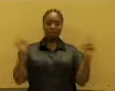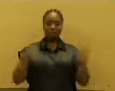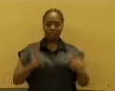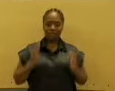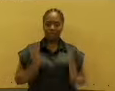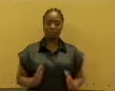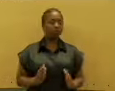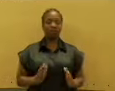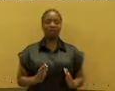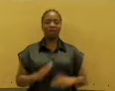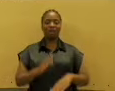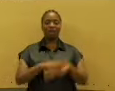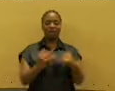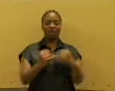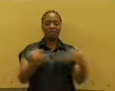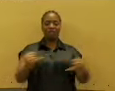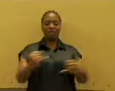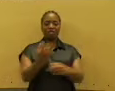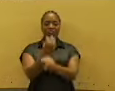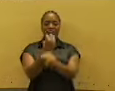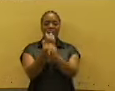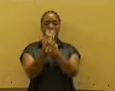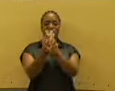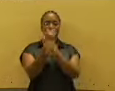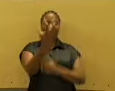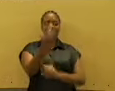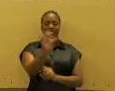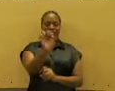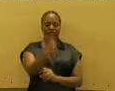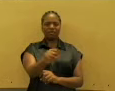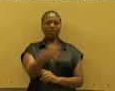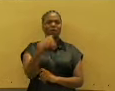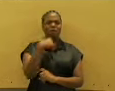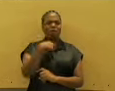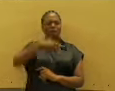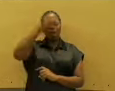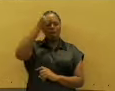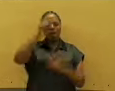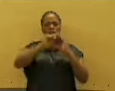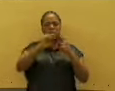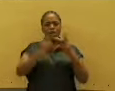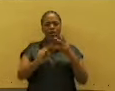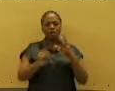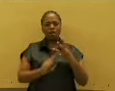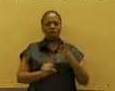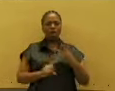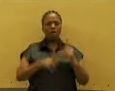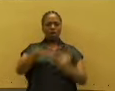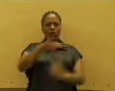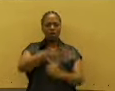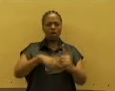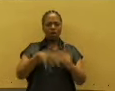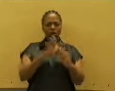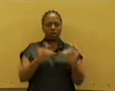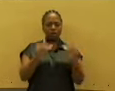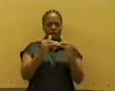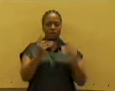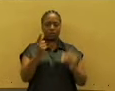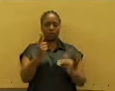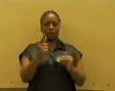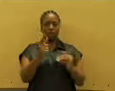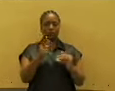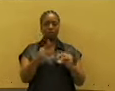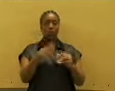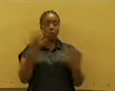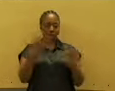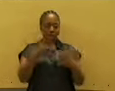happens there is we deal with a variety of topics that have to do with social justice, gender justice, and inclusive practices. It's